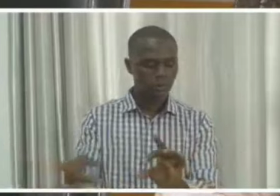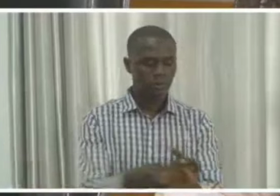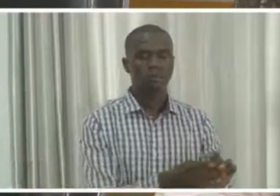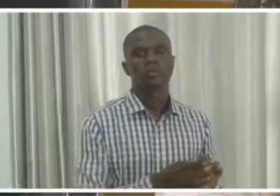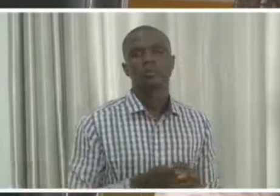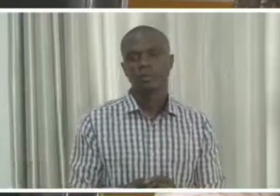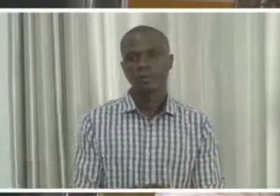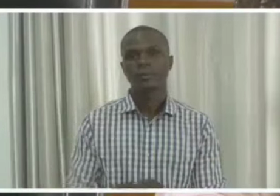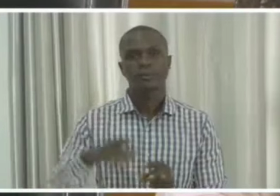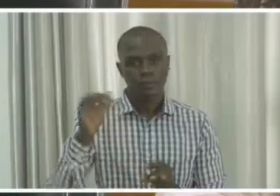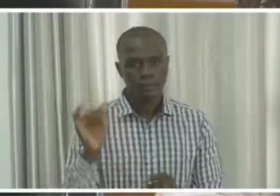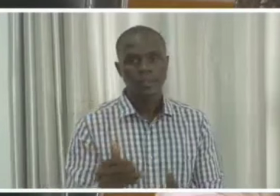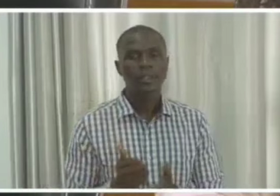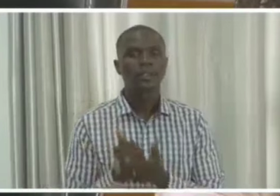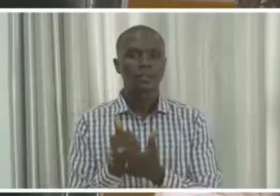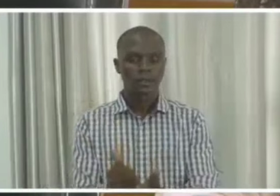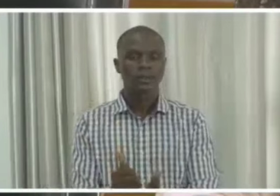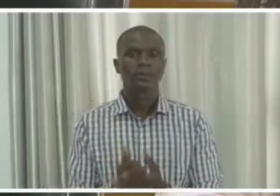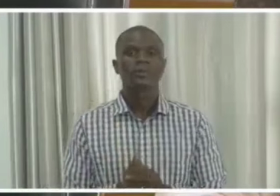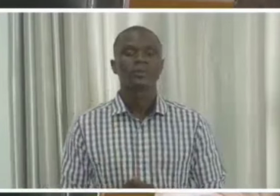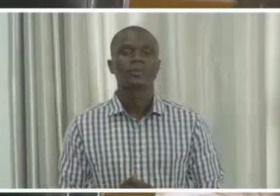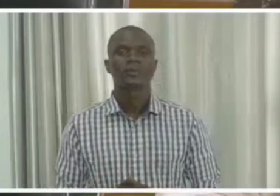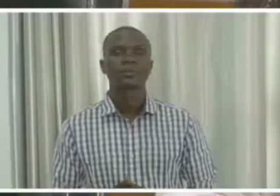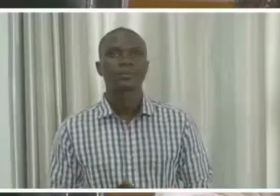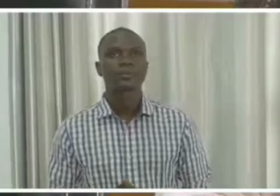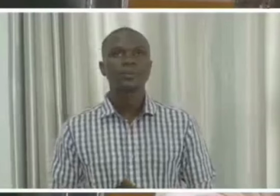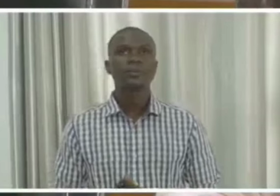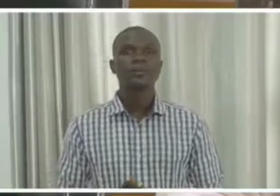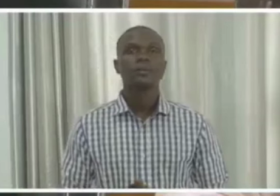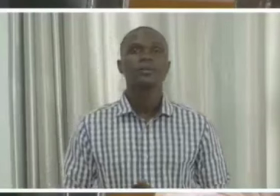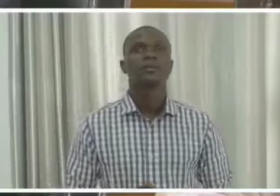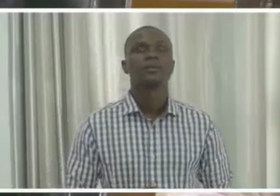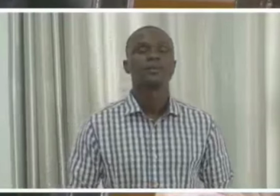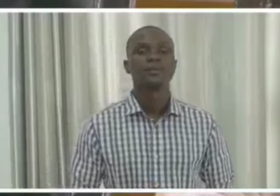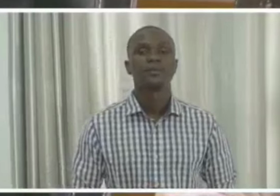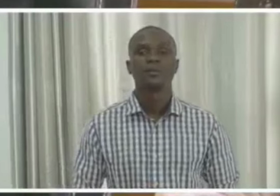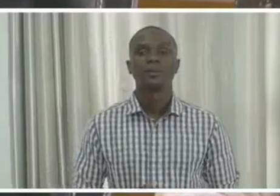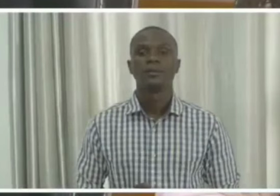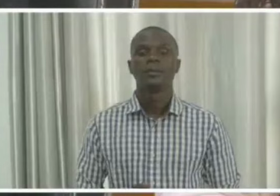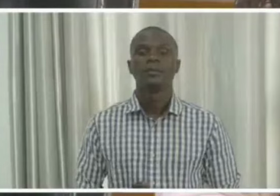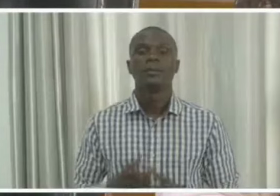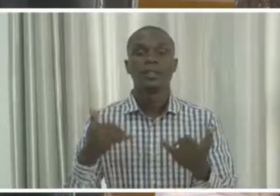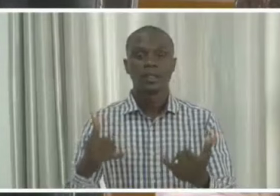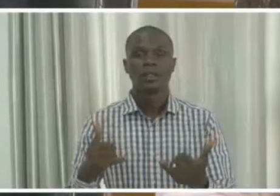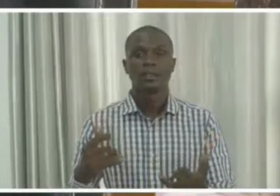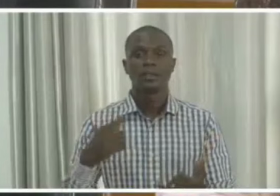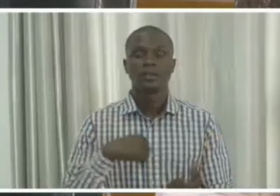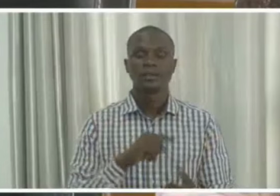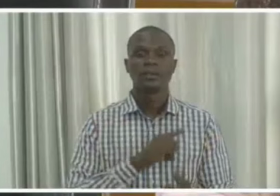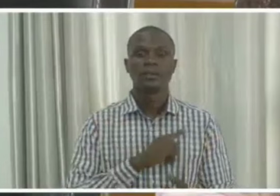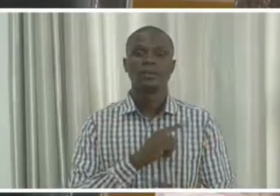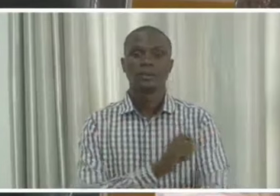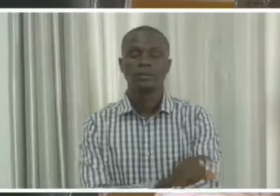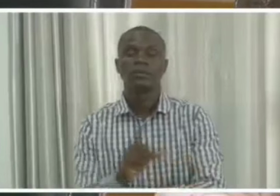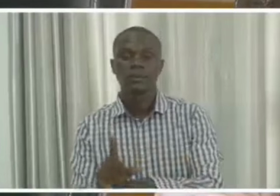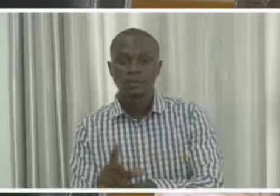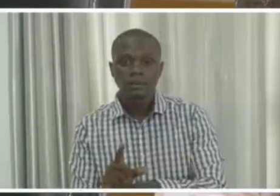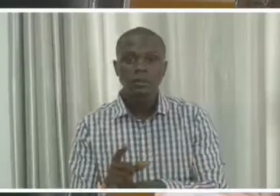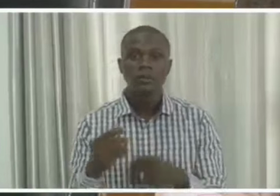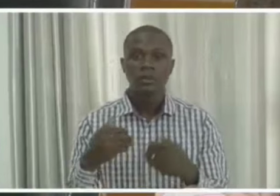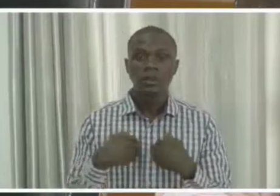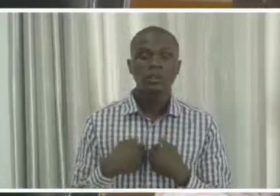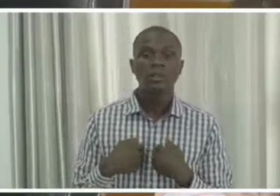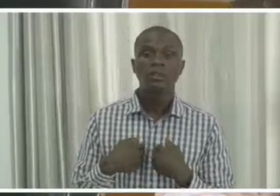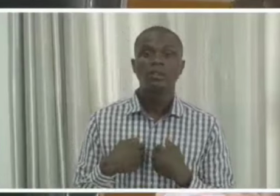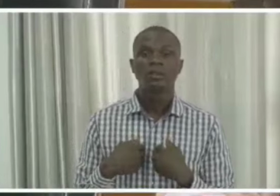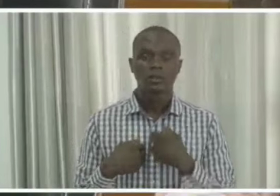For that piece, the Salone gets what we call negotiators. So we get people in our Salone, we get with different